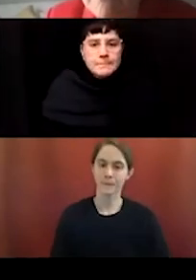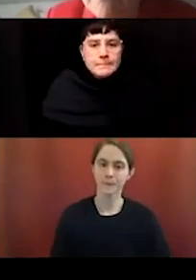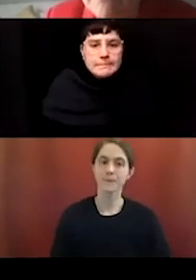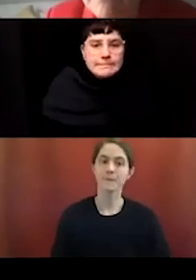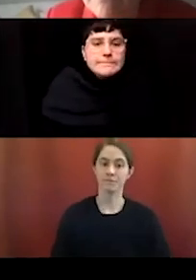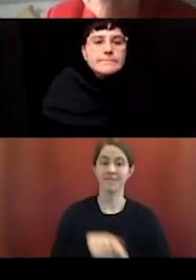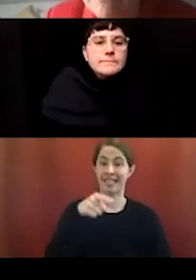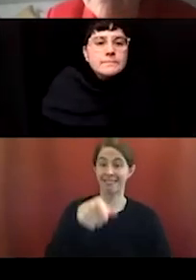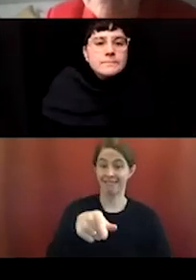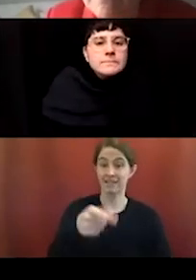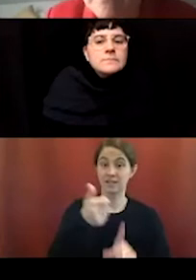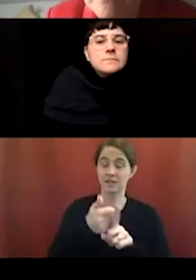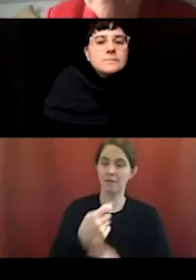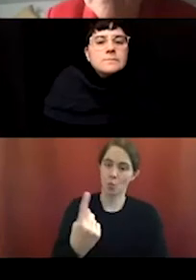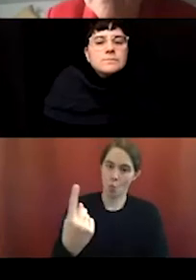piece.